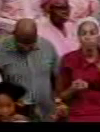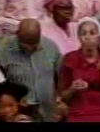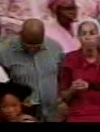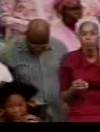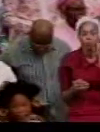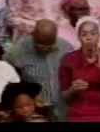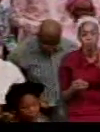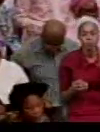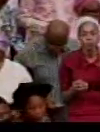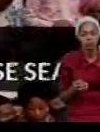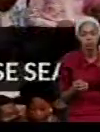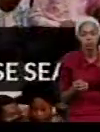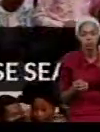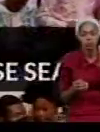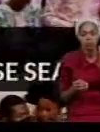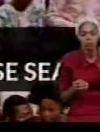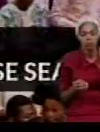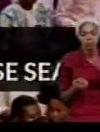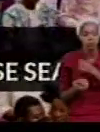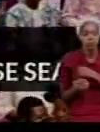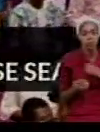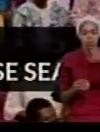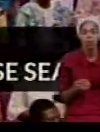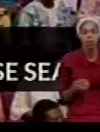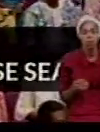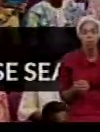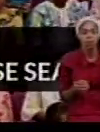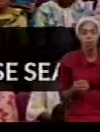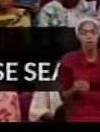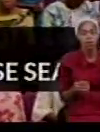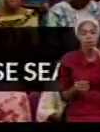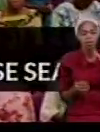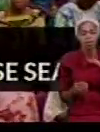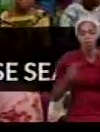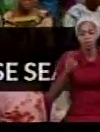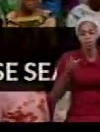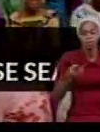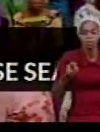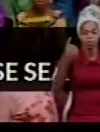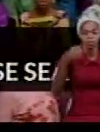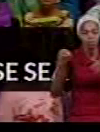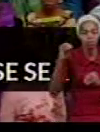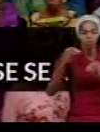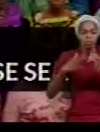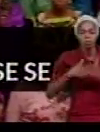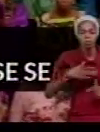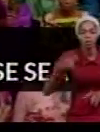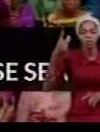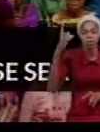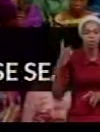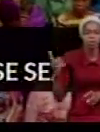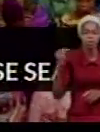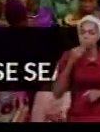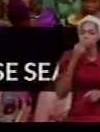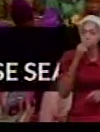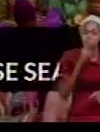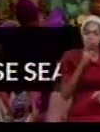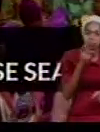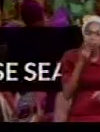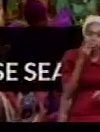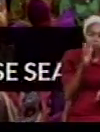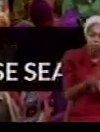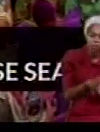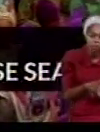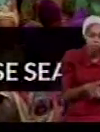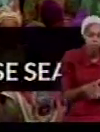183. Come, O my God, the promised seal. This mountain sin remove. Now in my fainting